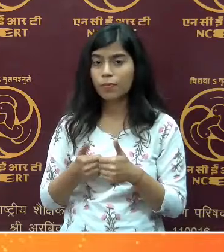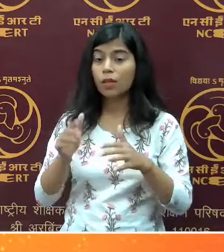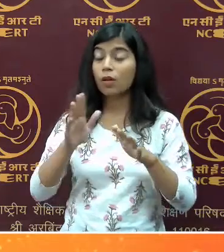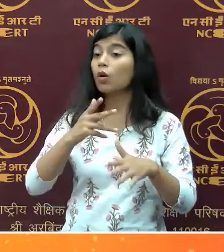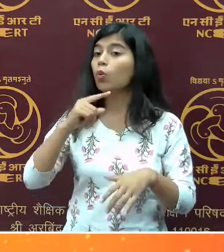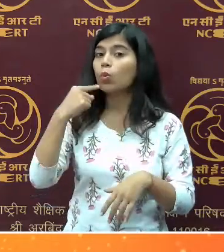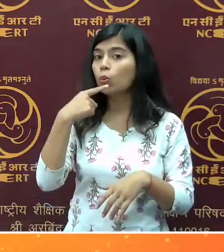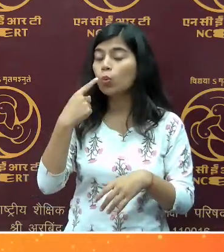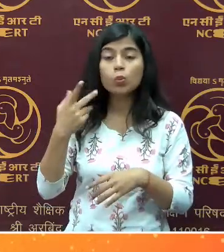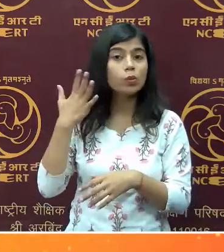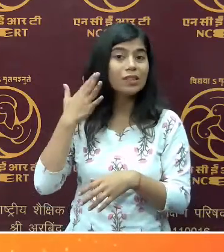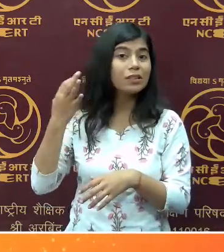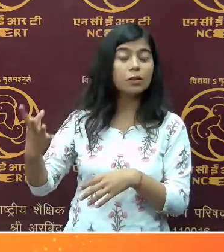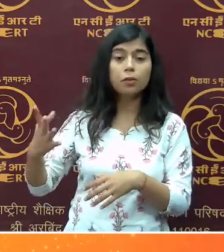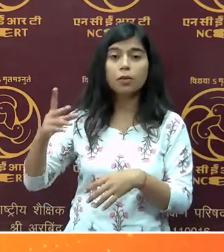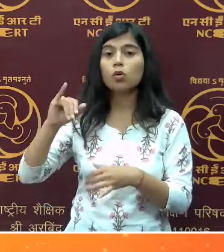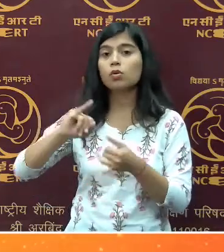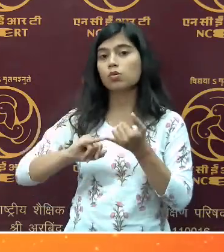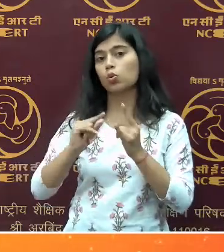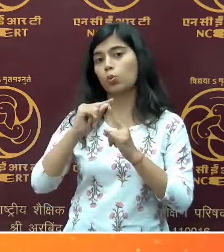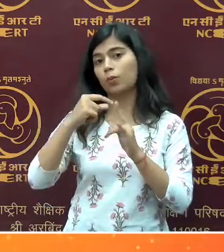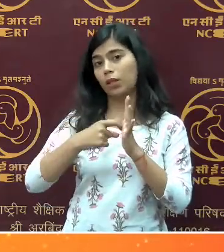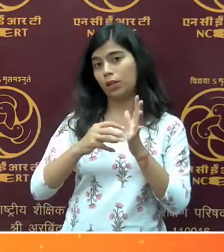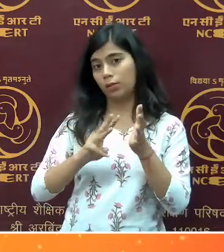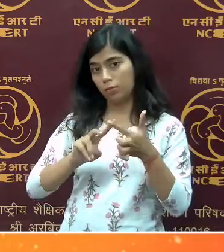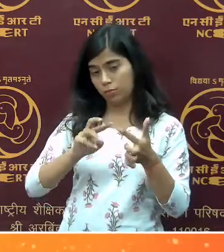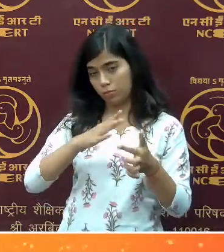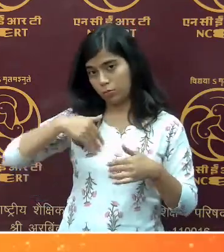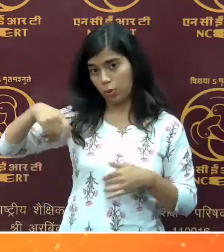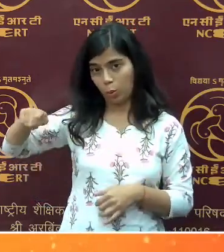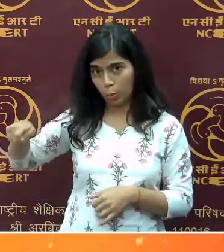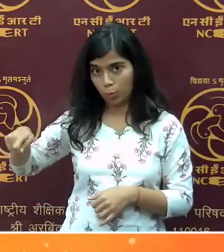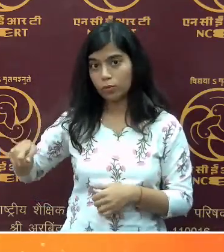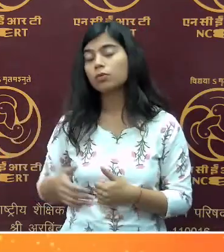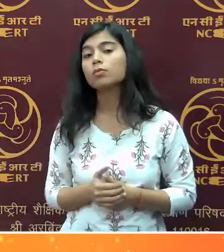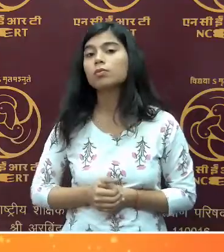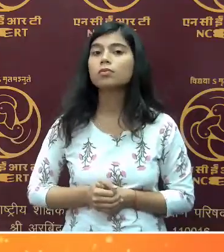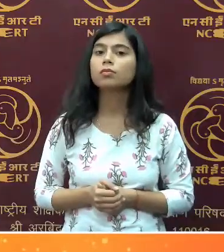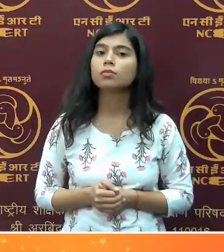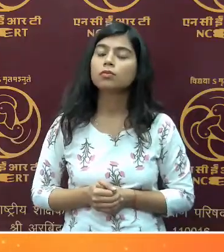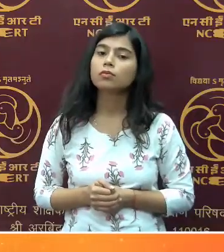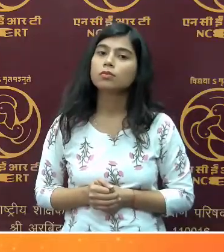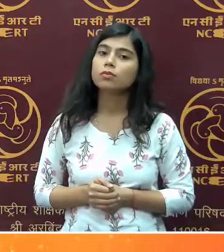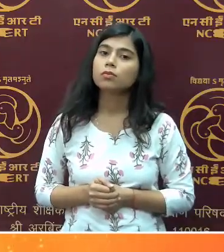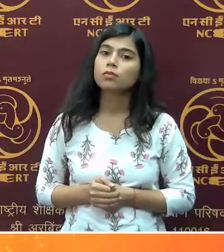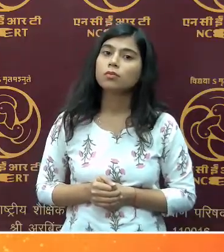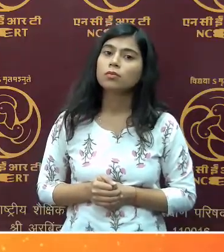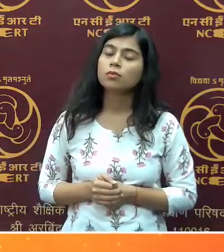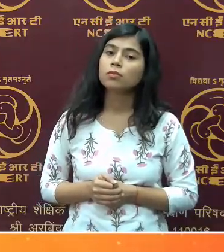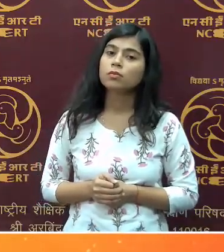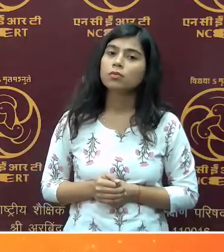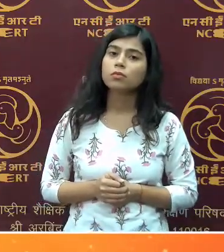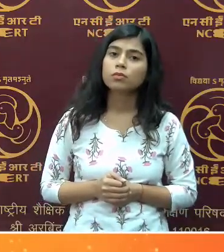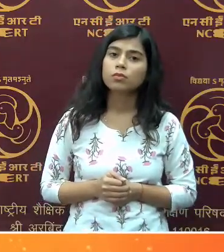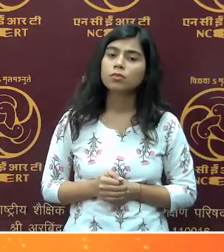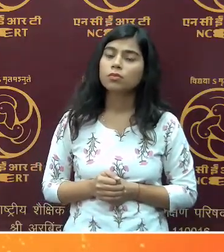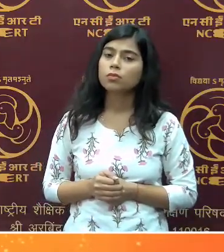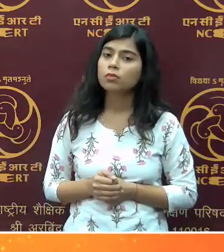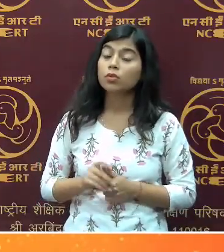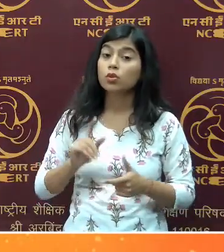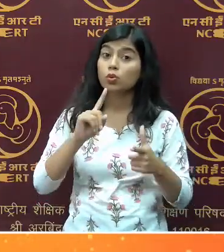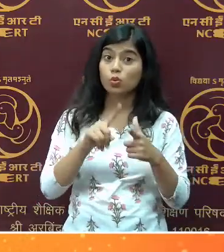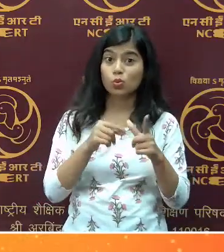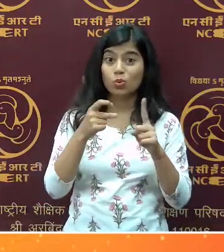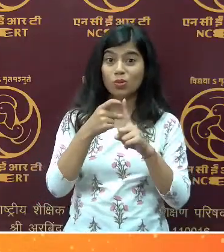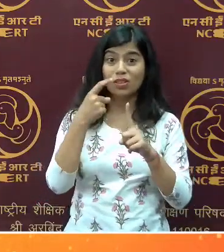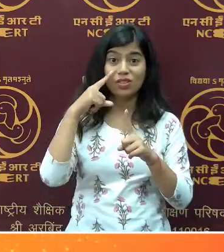India. So, fundamental rights are enjoy complete protection by the Supreme Court. Judiciary is in fact a